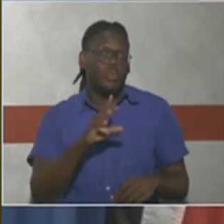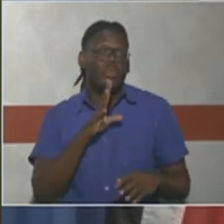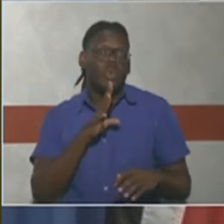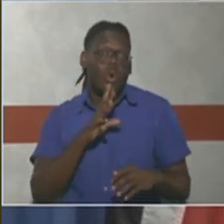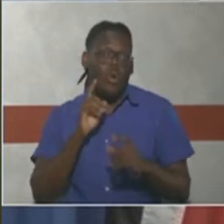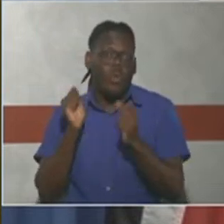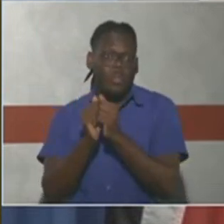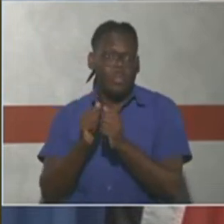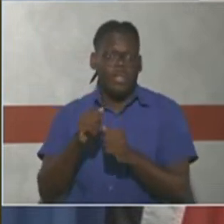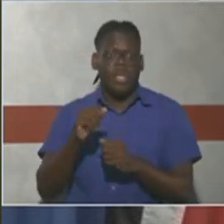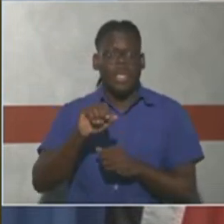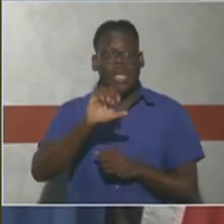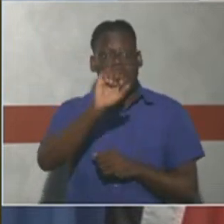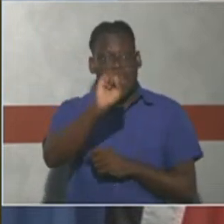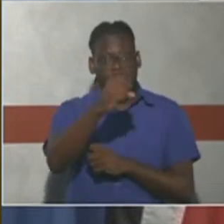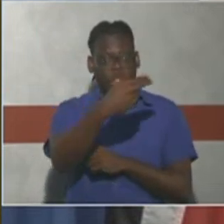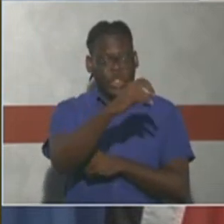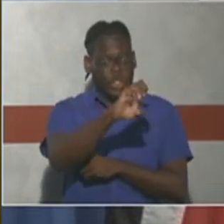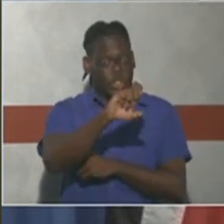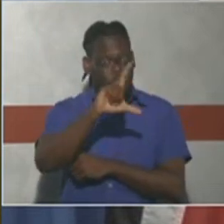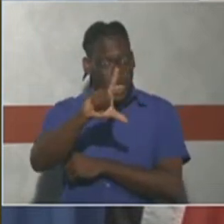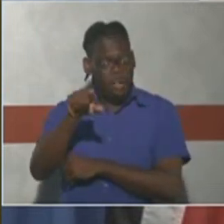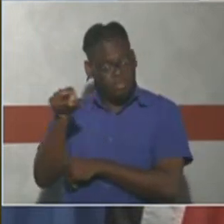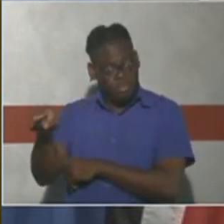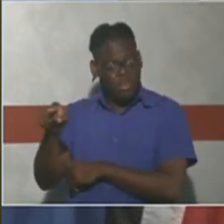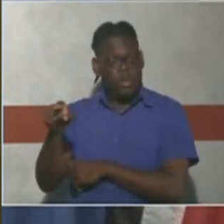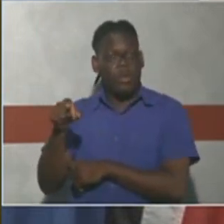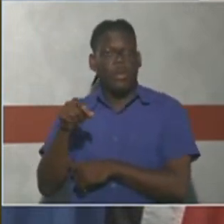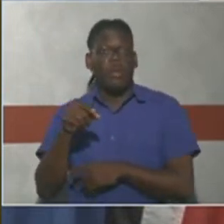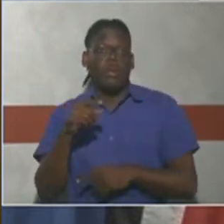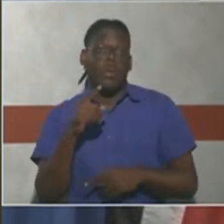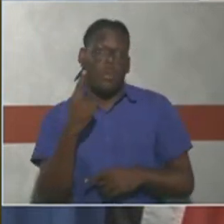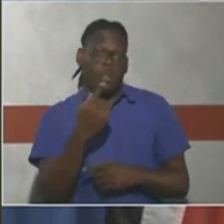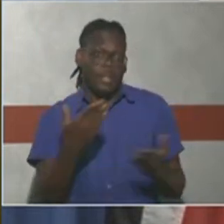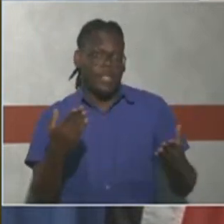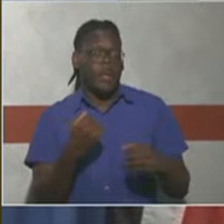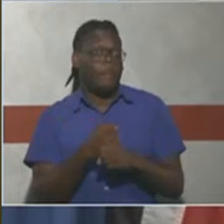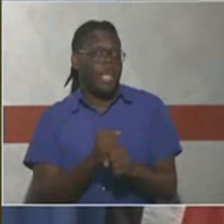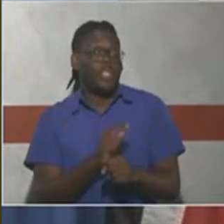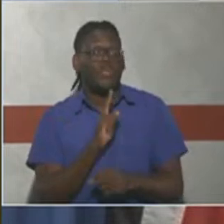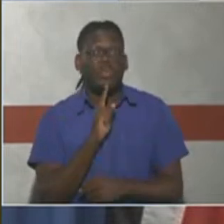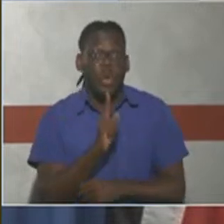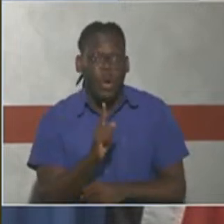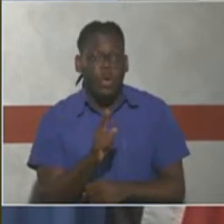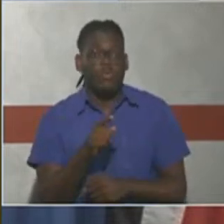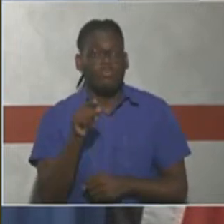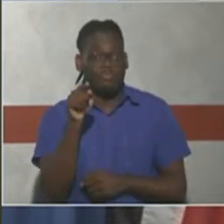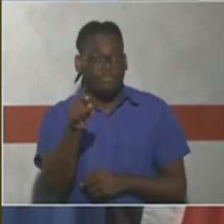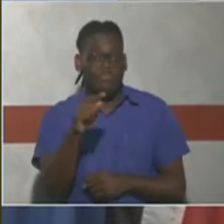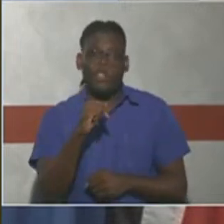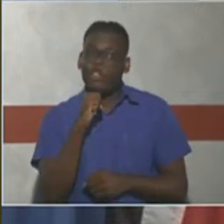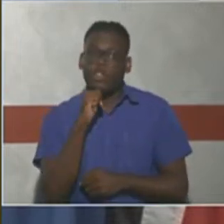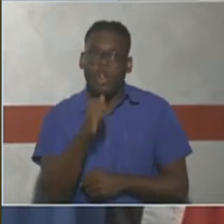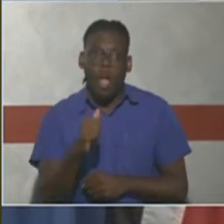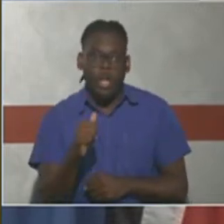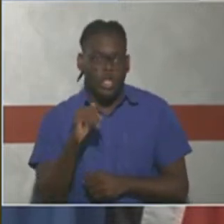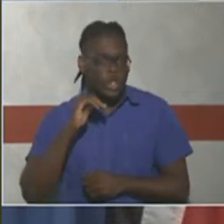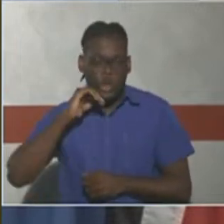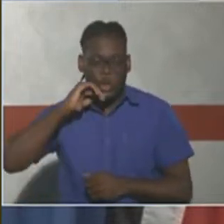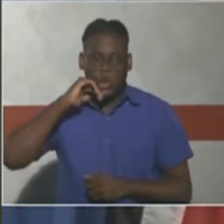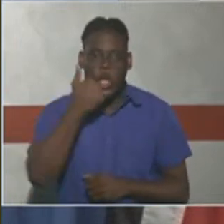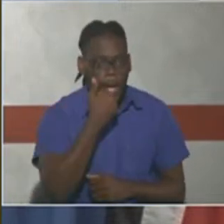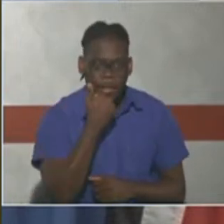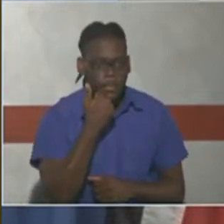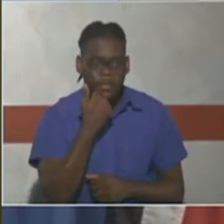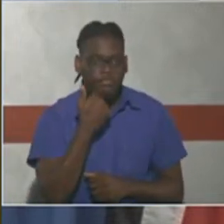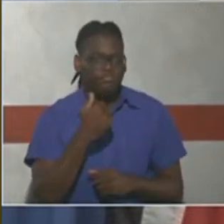in Trinidad and Tobago, the one thing I can tell you for sure is that we will not be shy in going away from